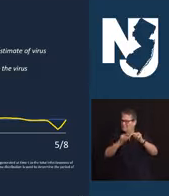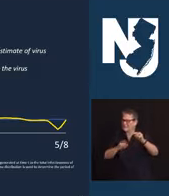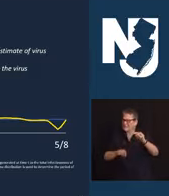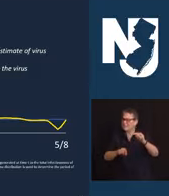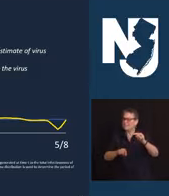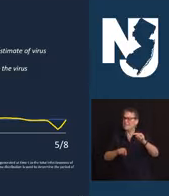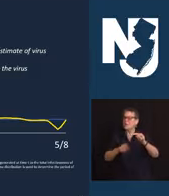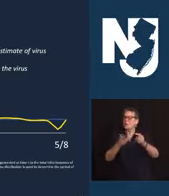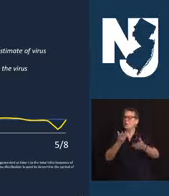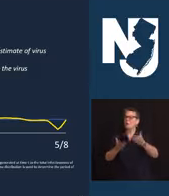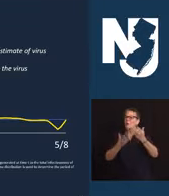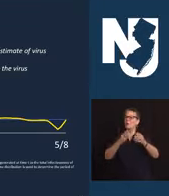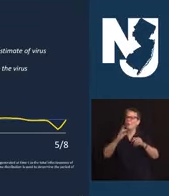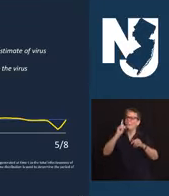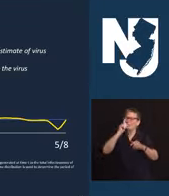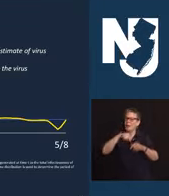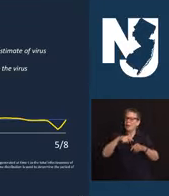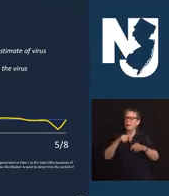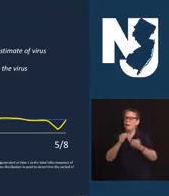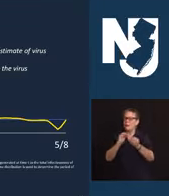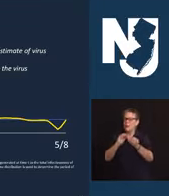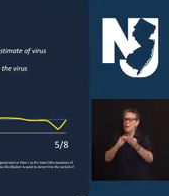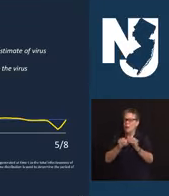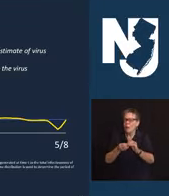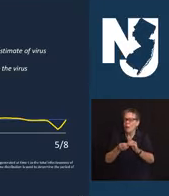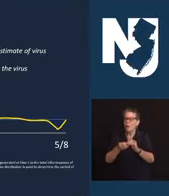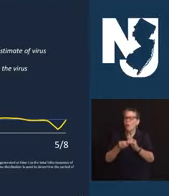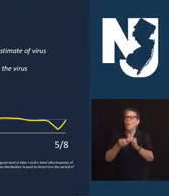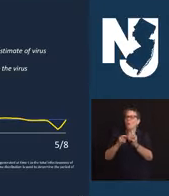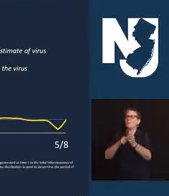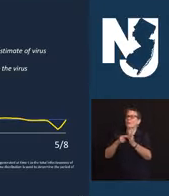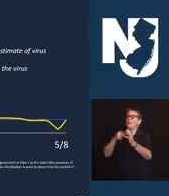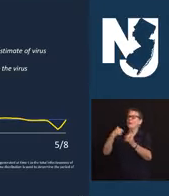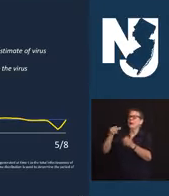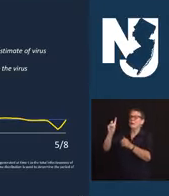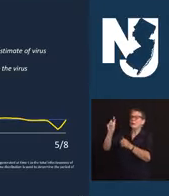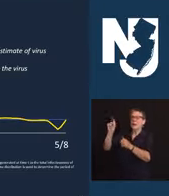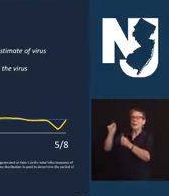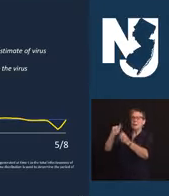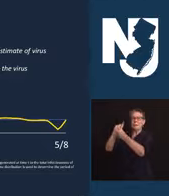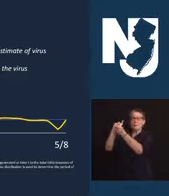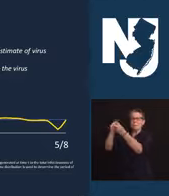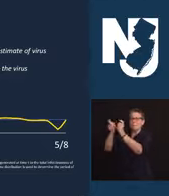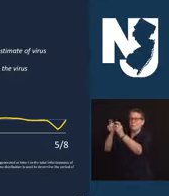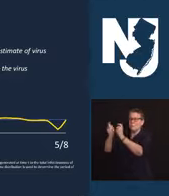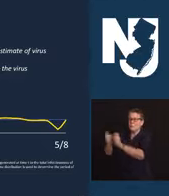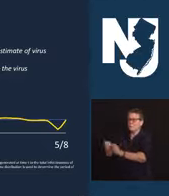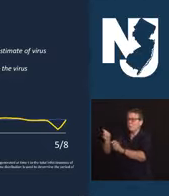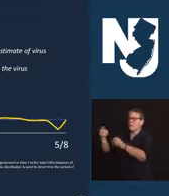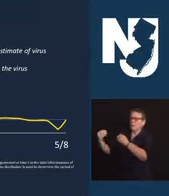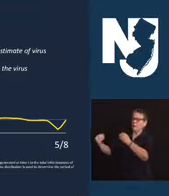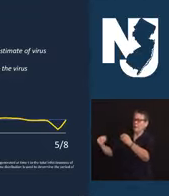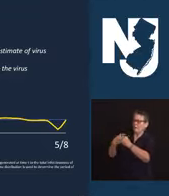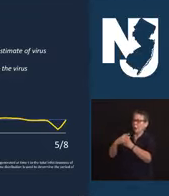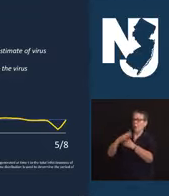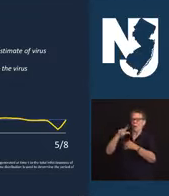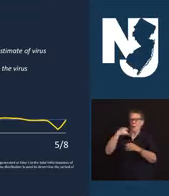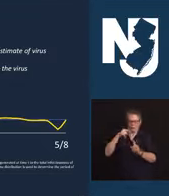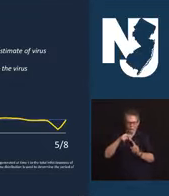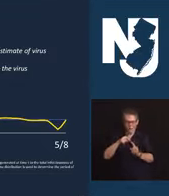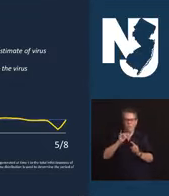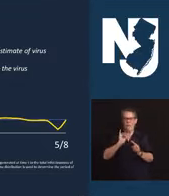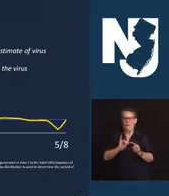low level because of a data adjustment, and we think the numbers have jumped up to this number also